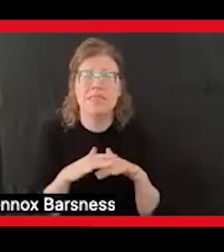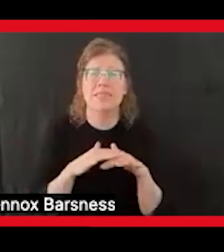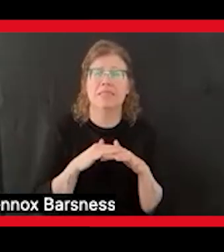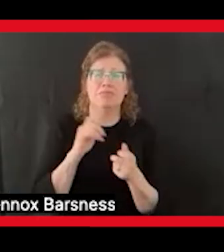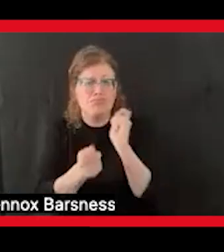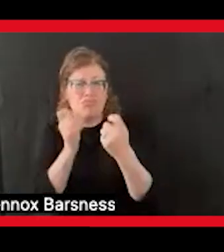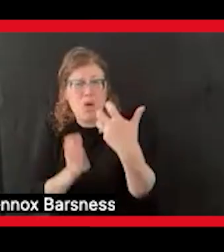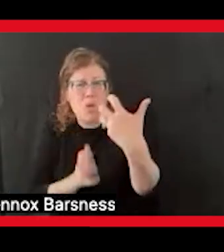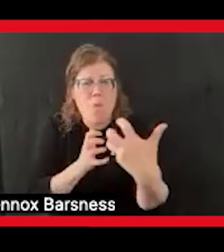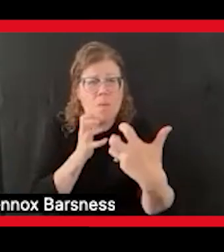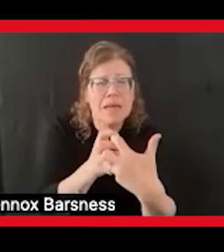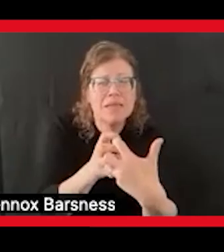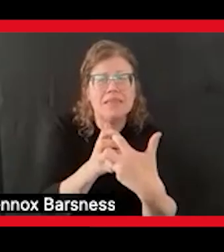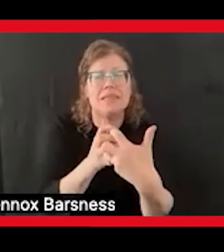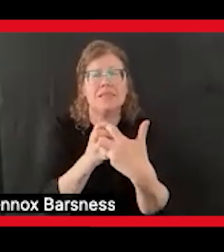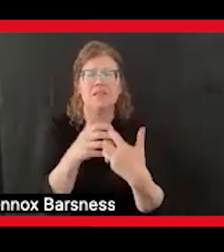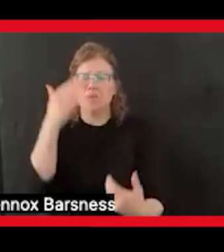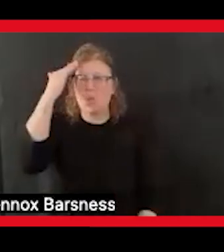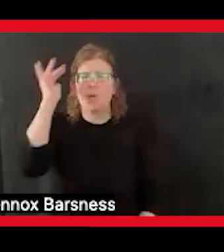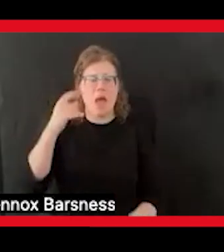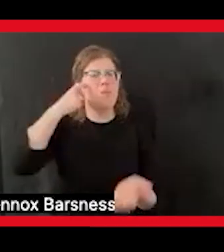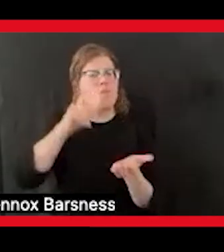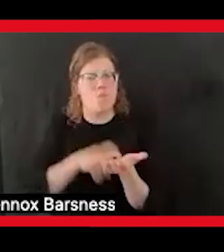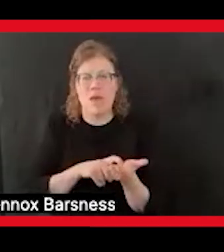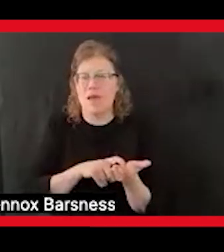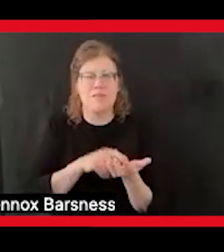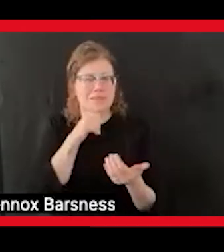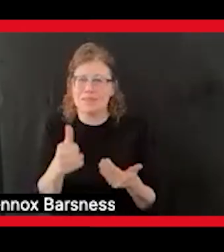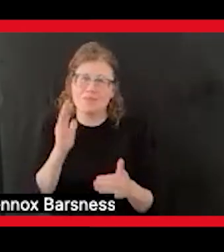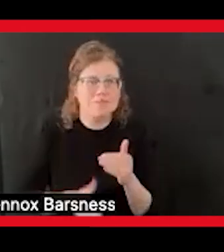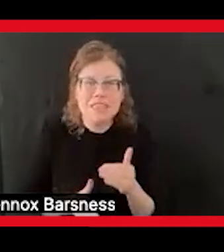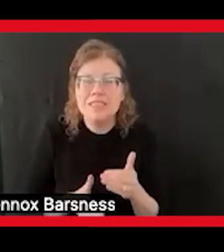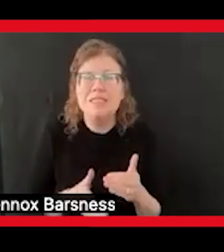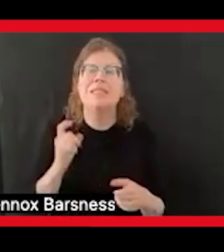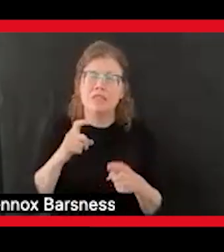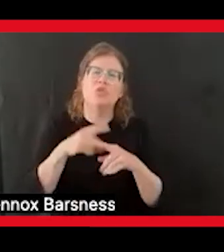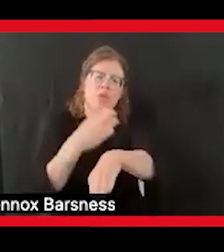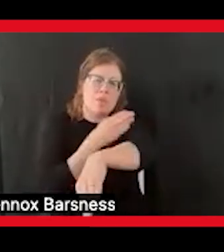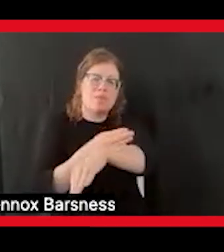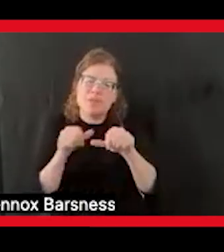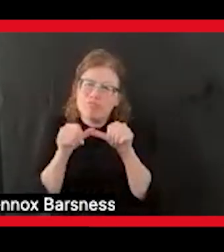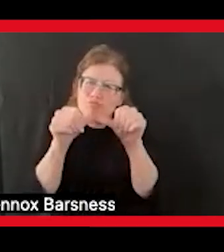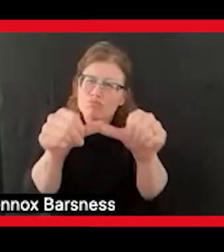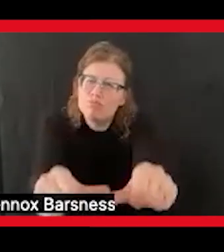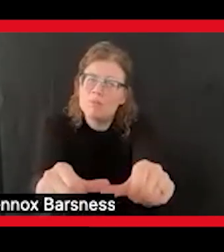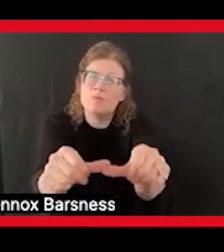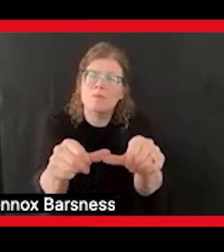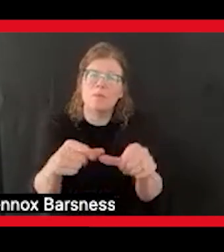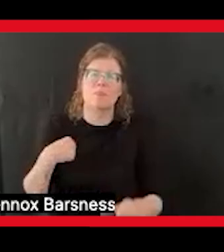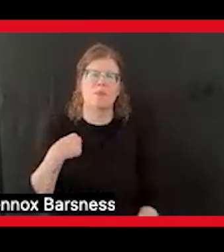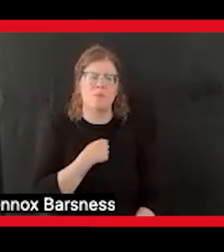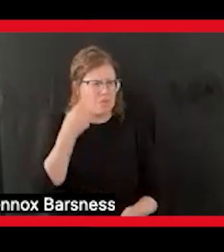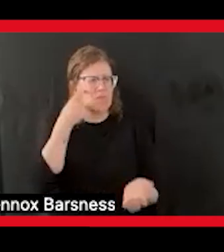learning from our communities about the specific challenges in granting as we continue working to create more